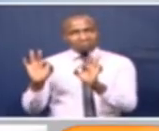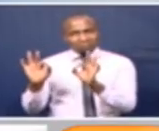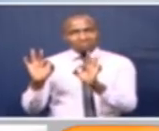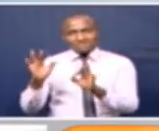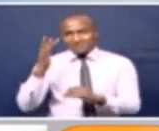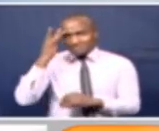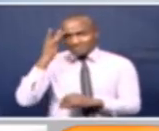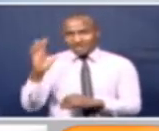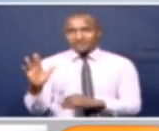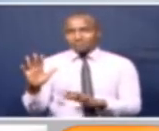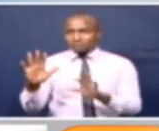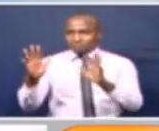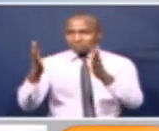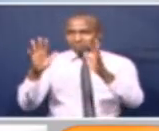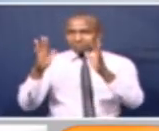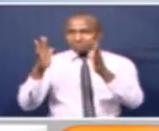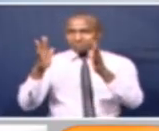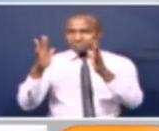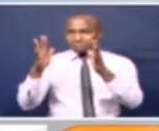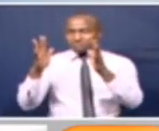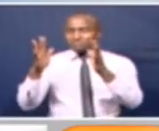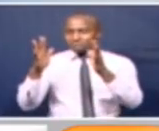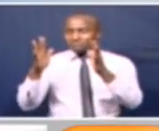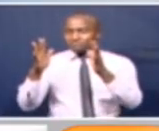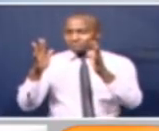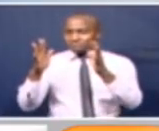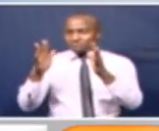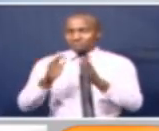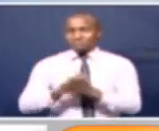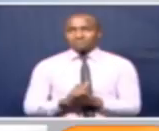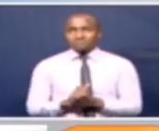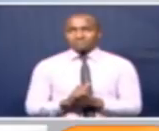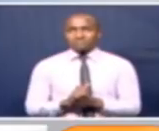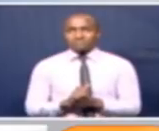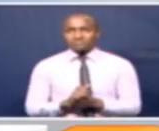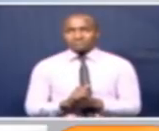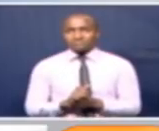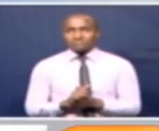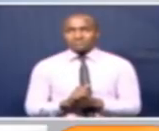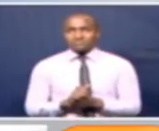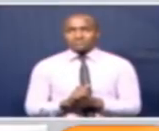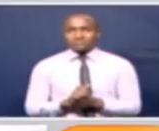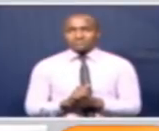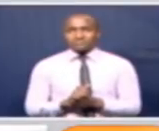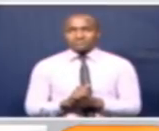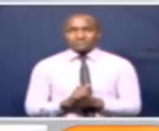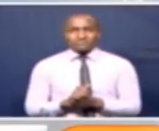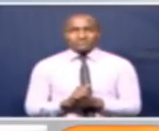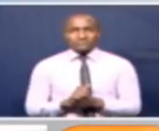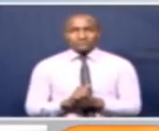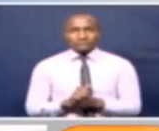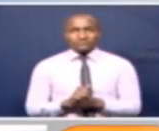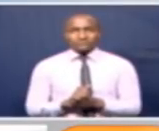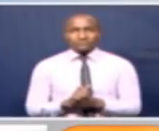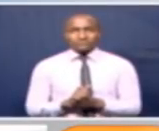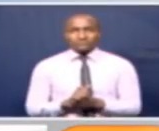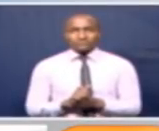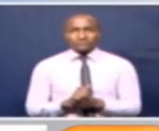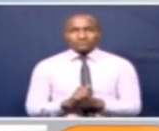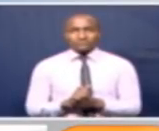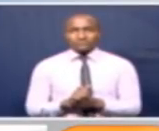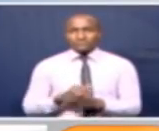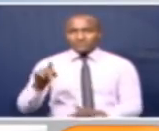of brightness. Congratulations, the world's golden girl. Wow. Peter